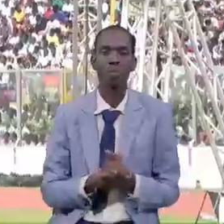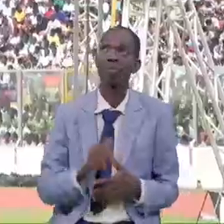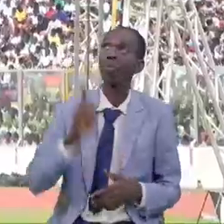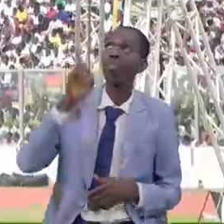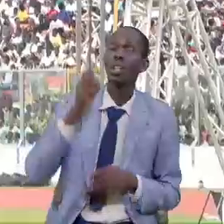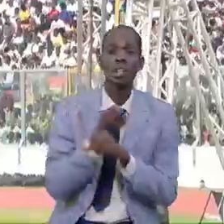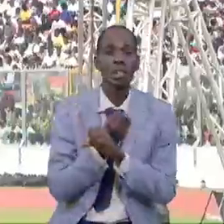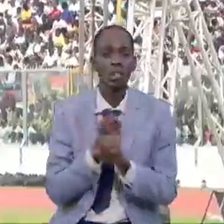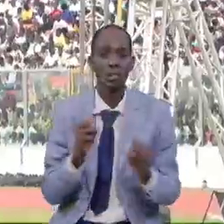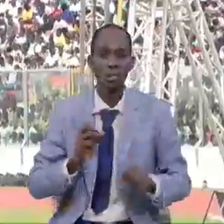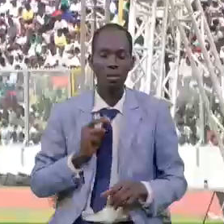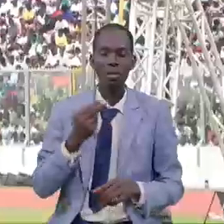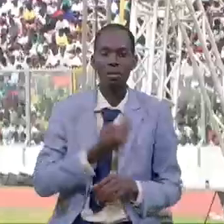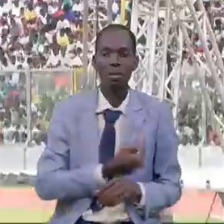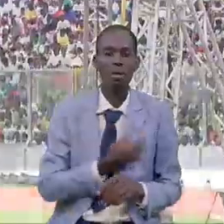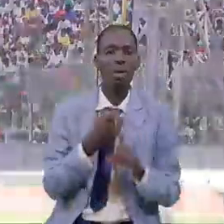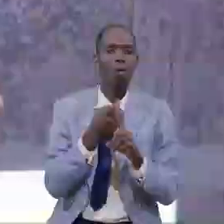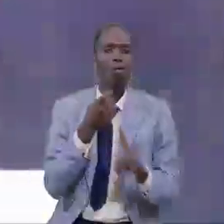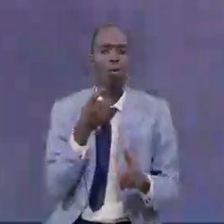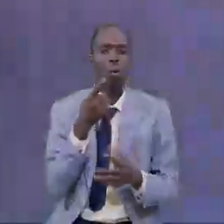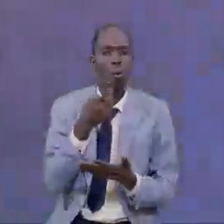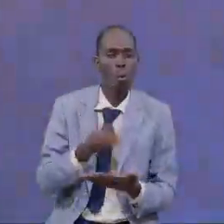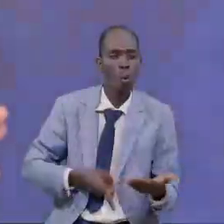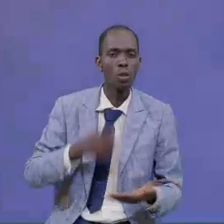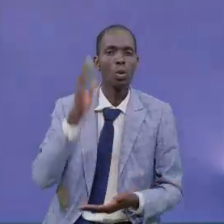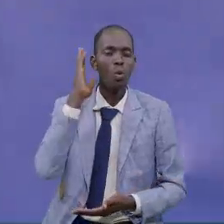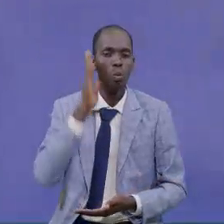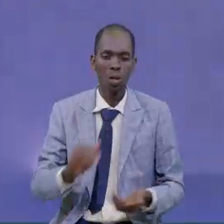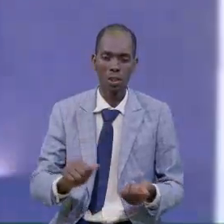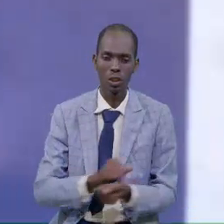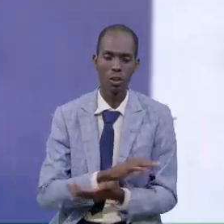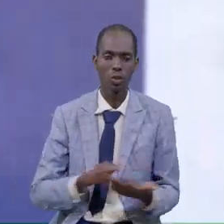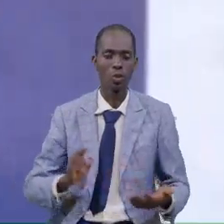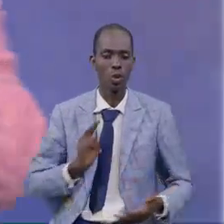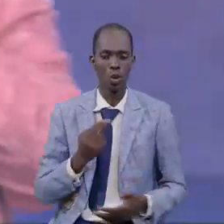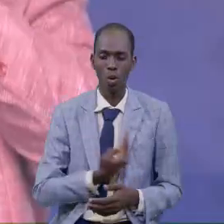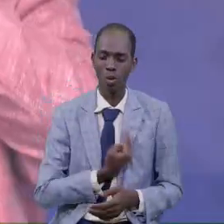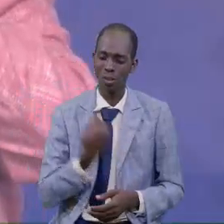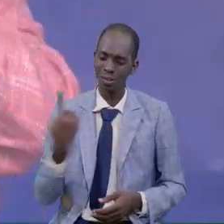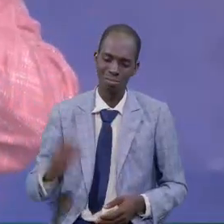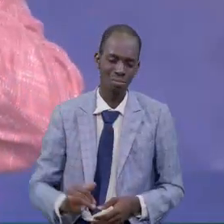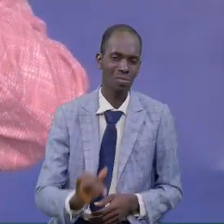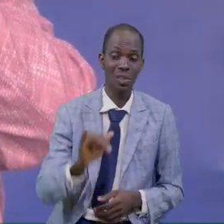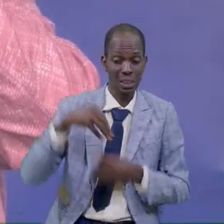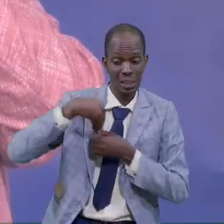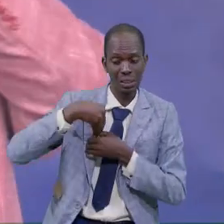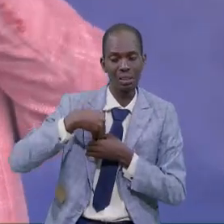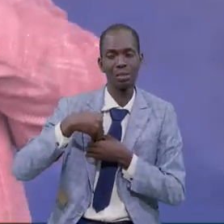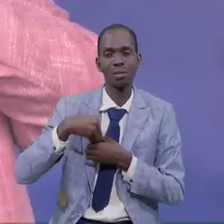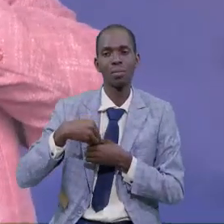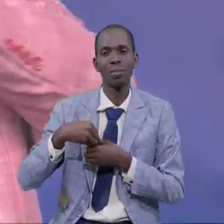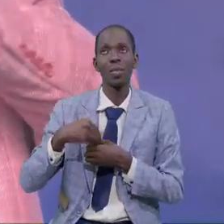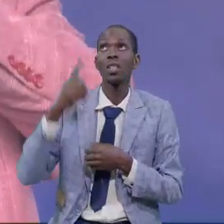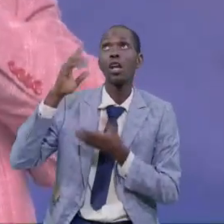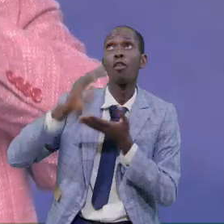from what will ruin us eternally. He forgives our sin. He sets